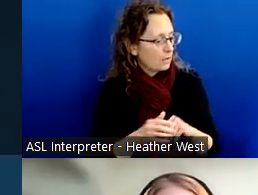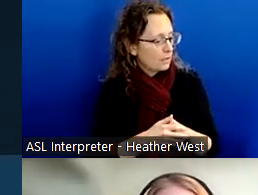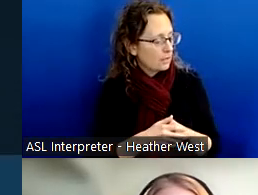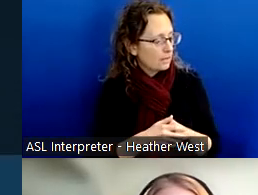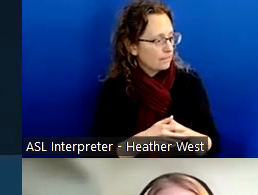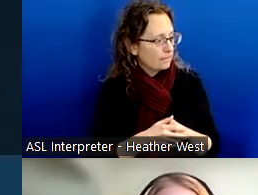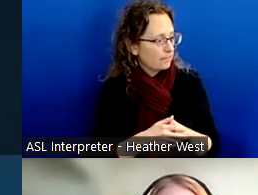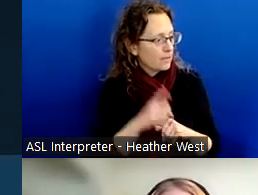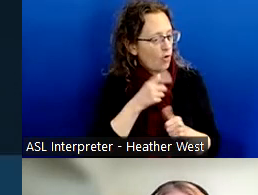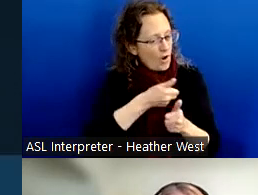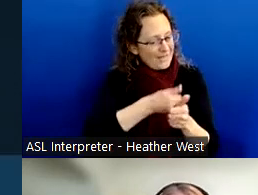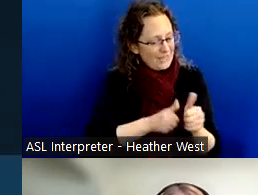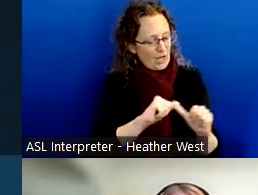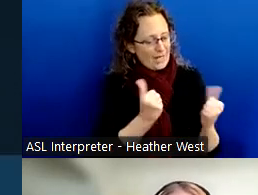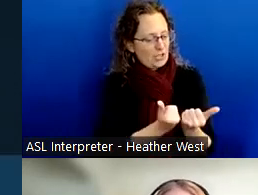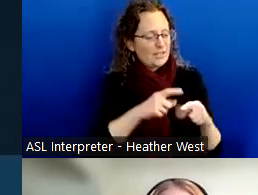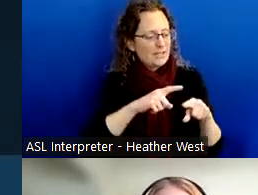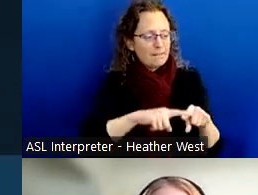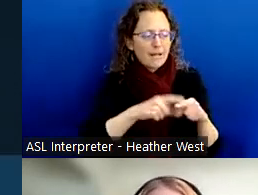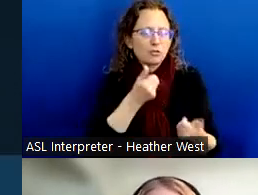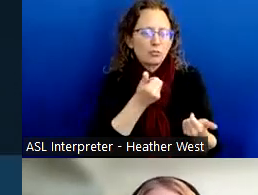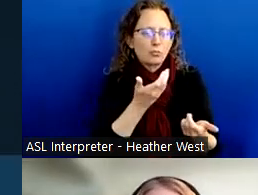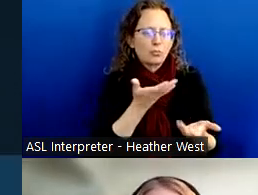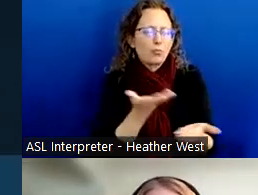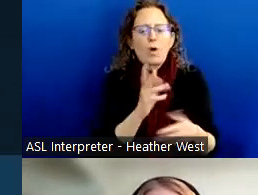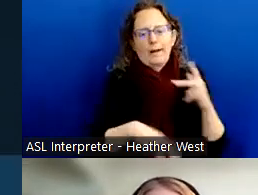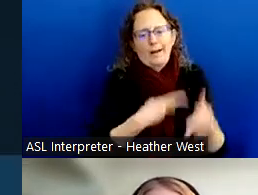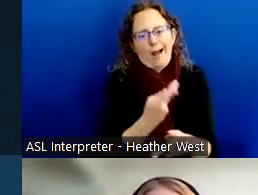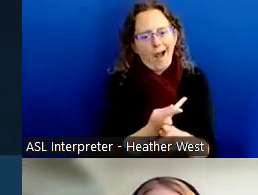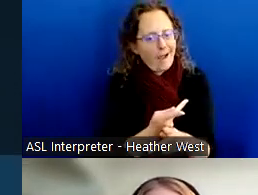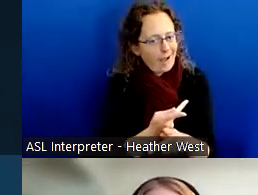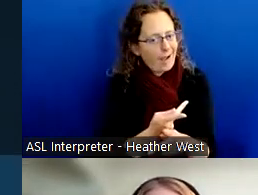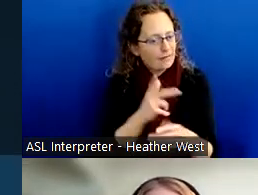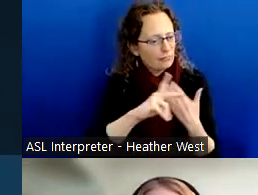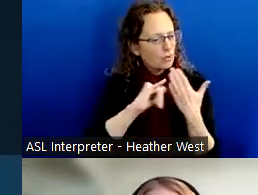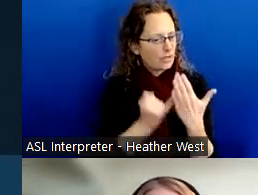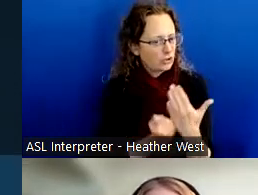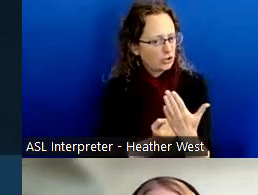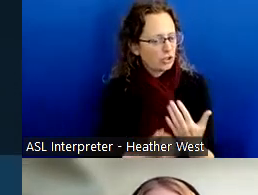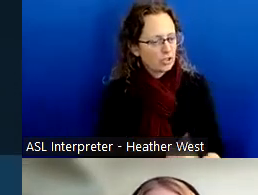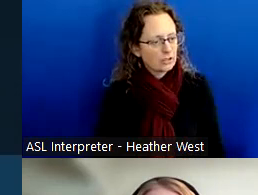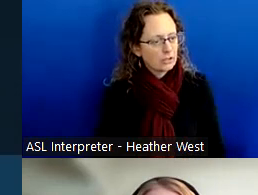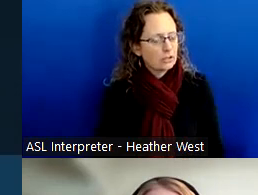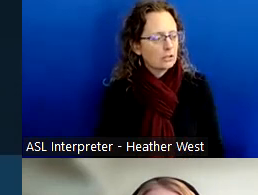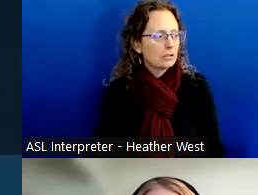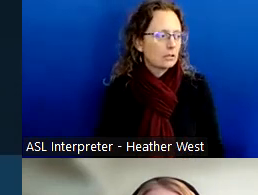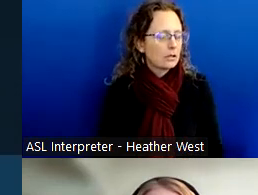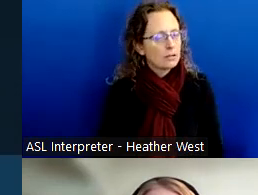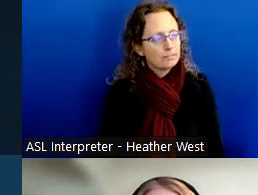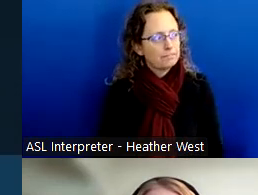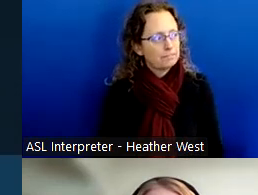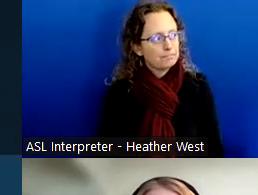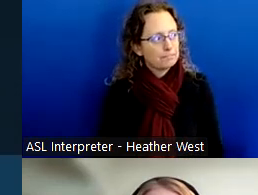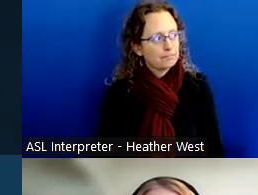for each agency depends on the type of project, and really how like the number